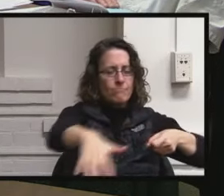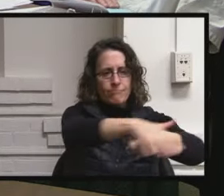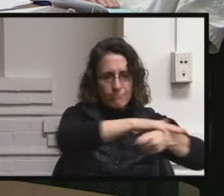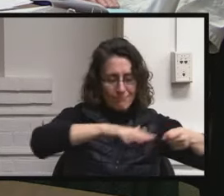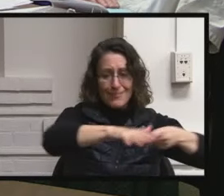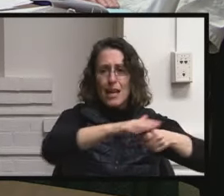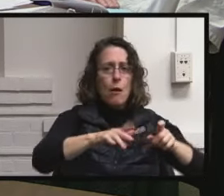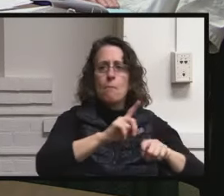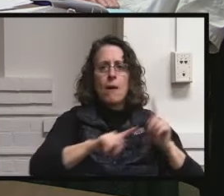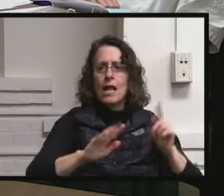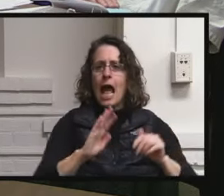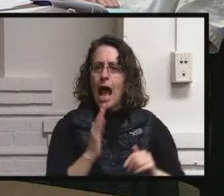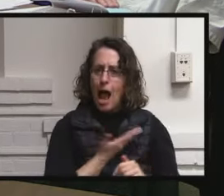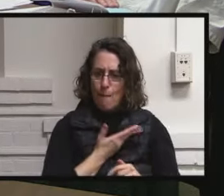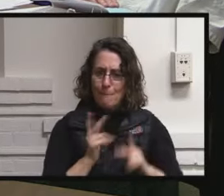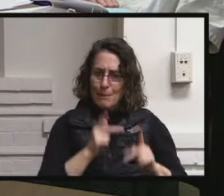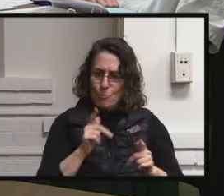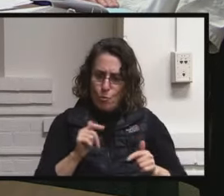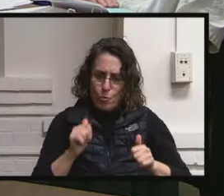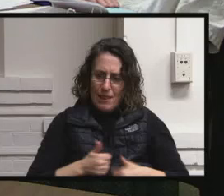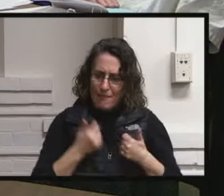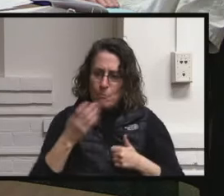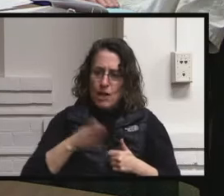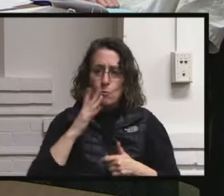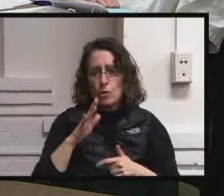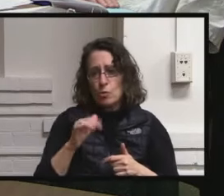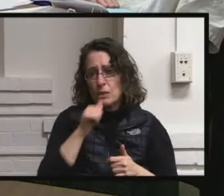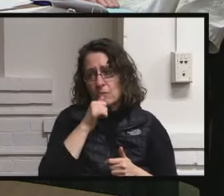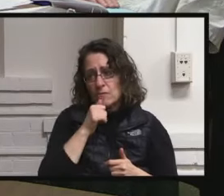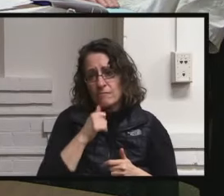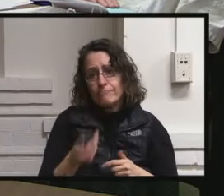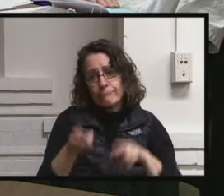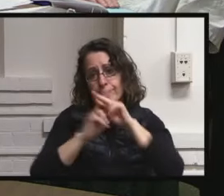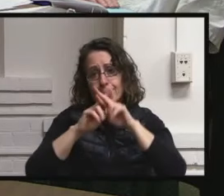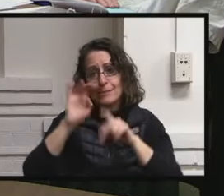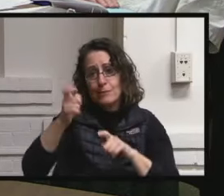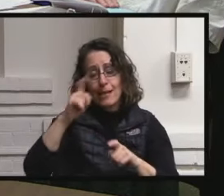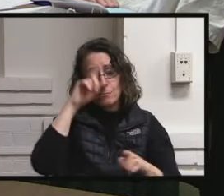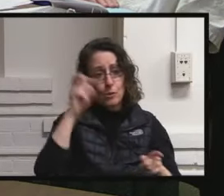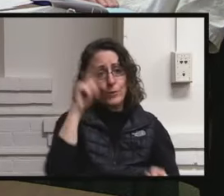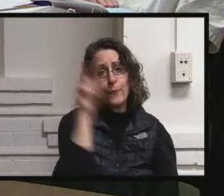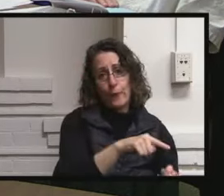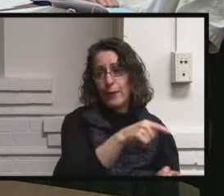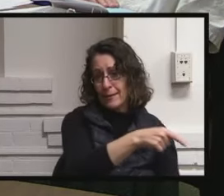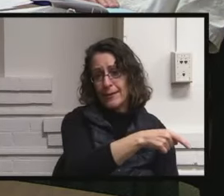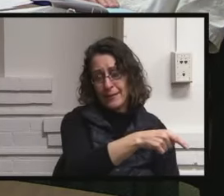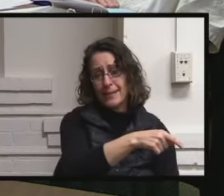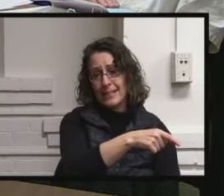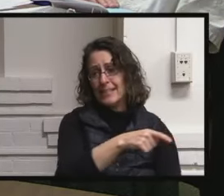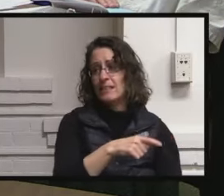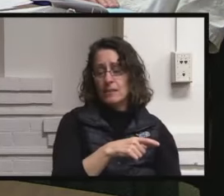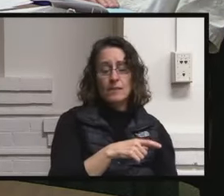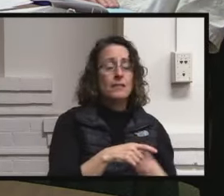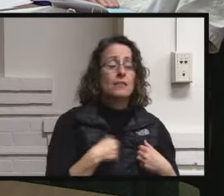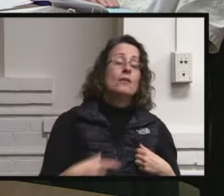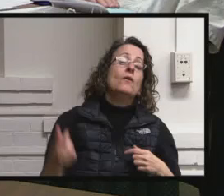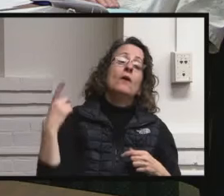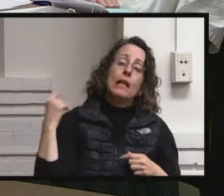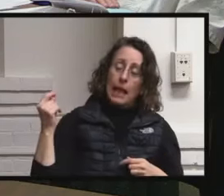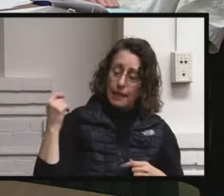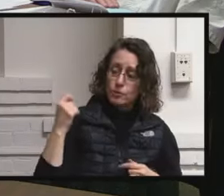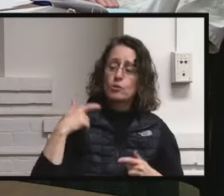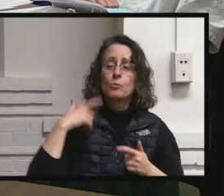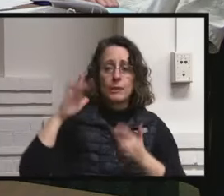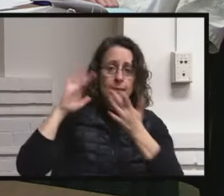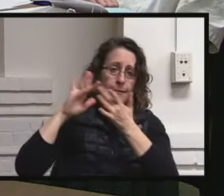that discussion at the Regional Economic Hub Committee, and we did reach out to the governor last year or the